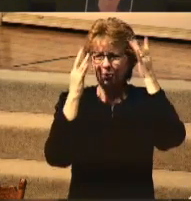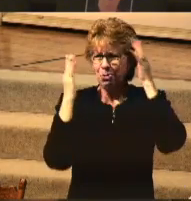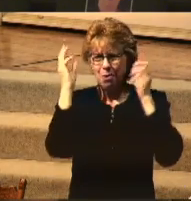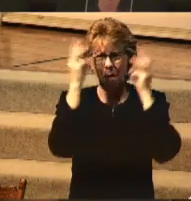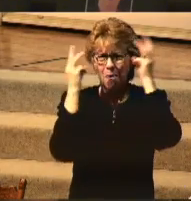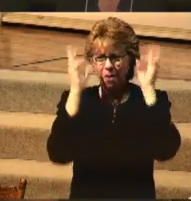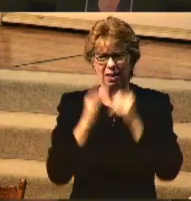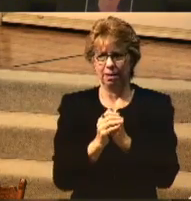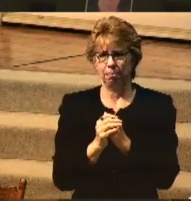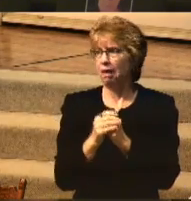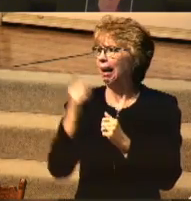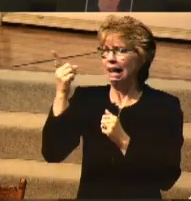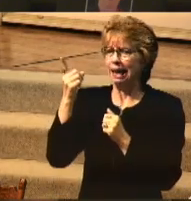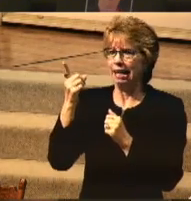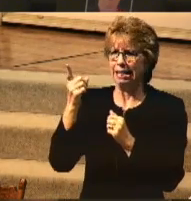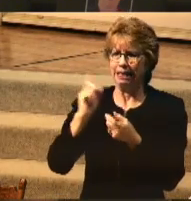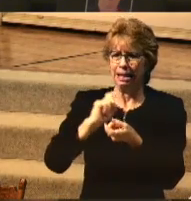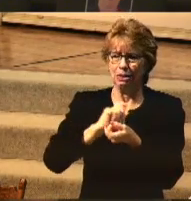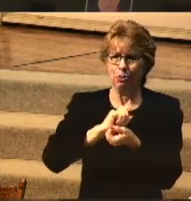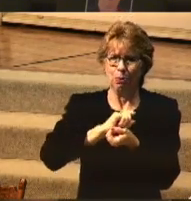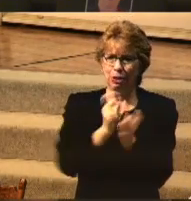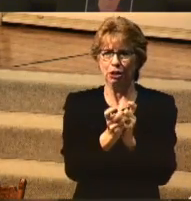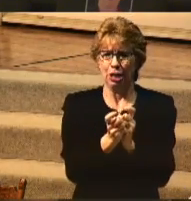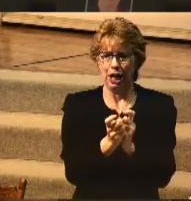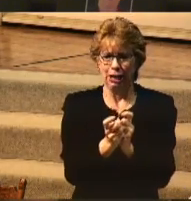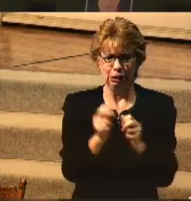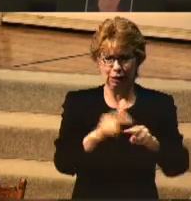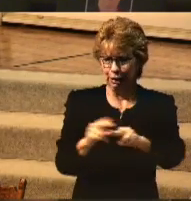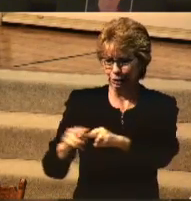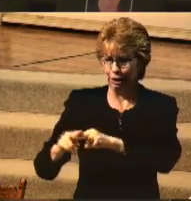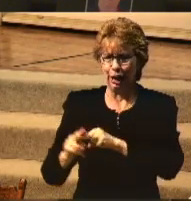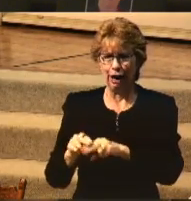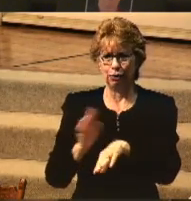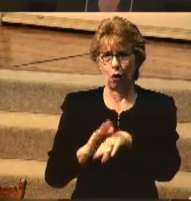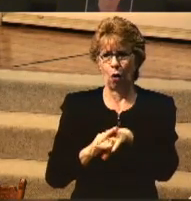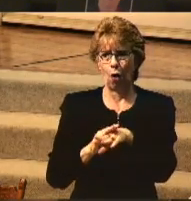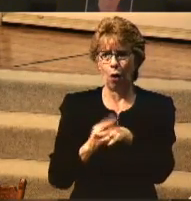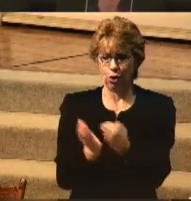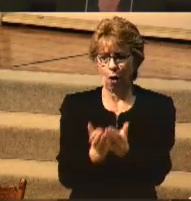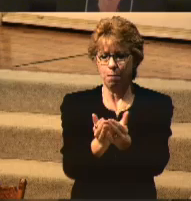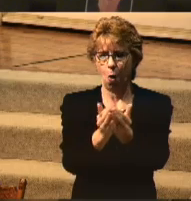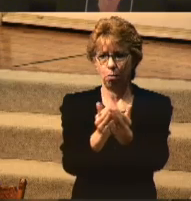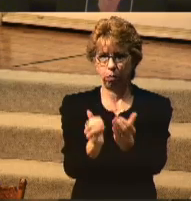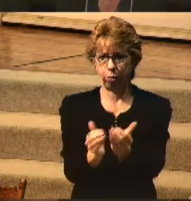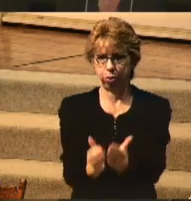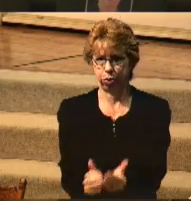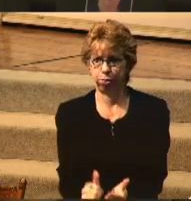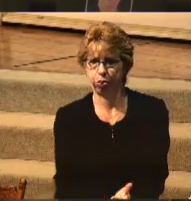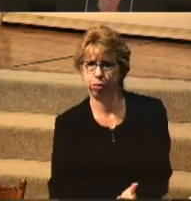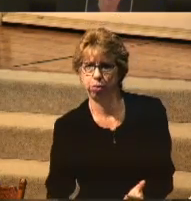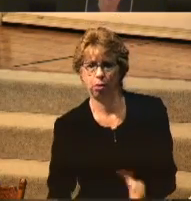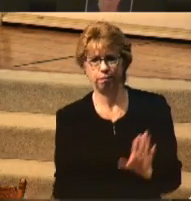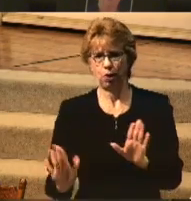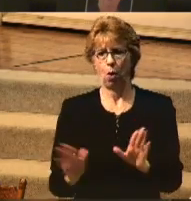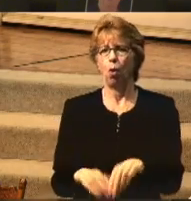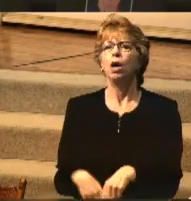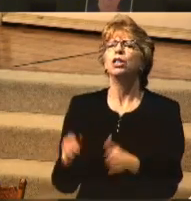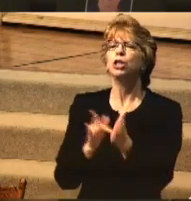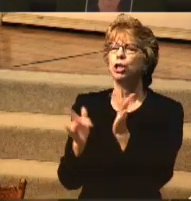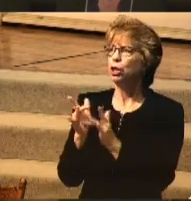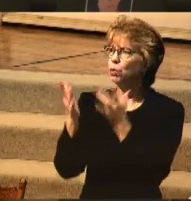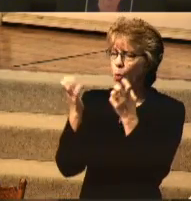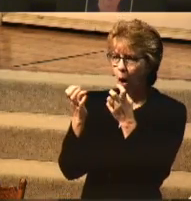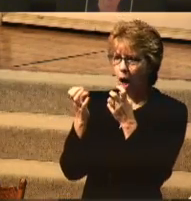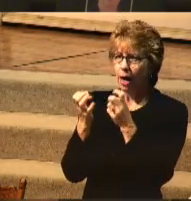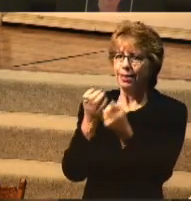interested in rearranging deck chairs on the Titanic. He's interested in saving souls, bringing